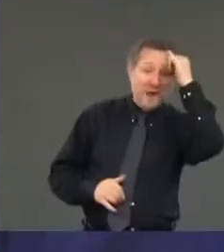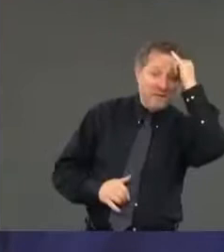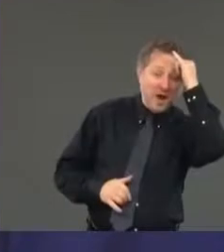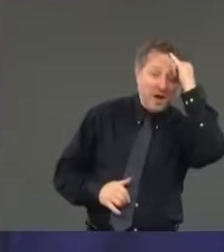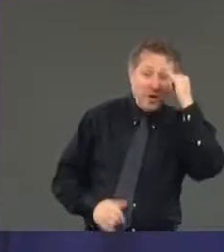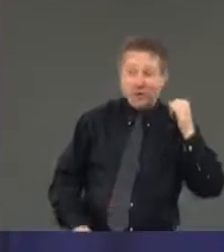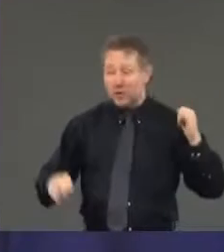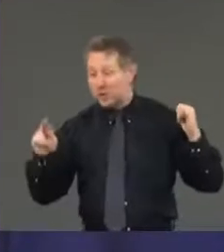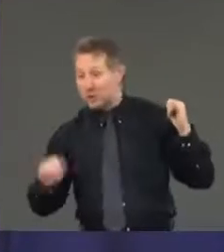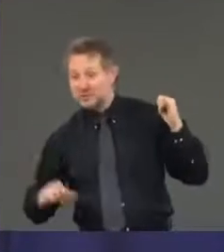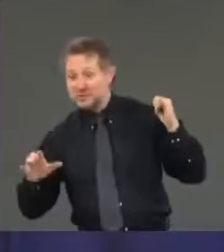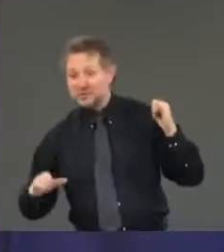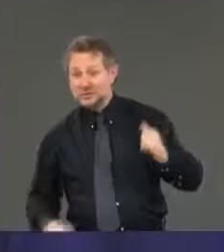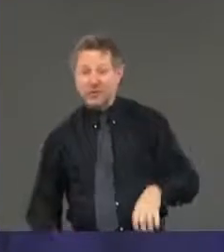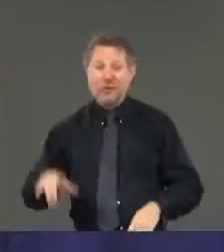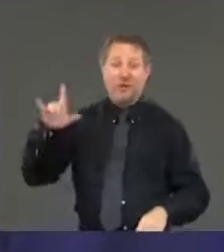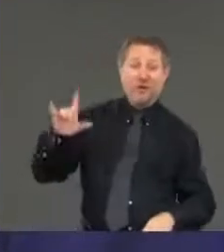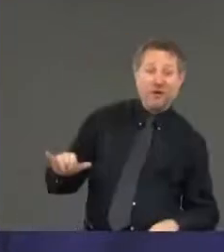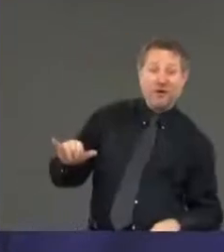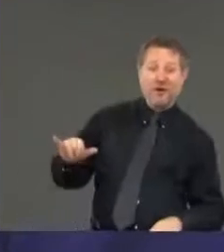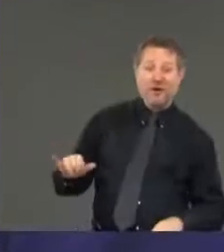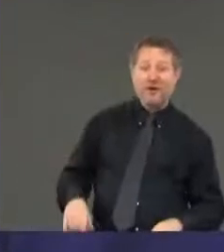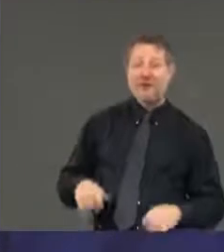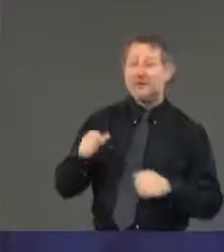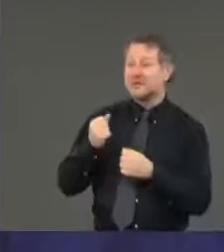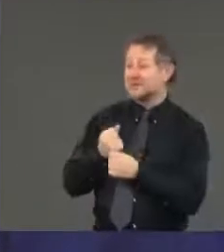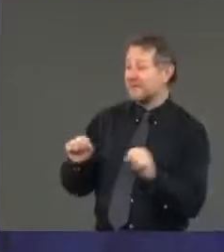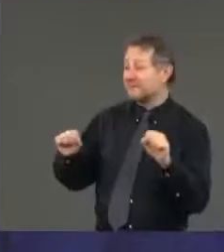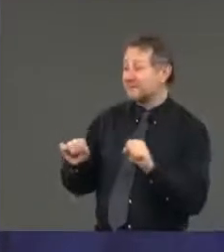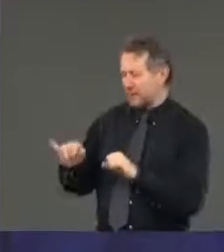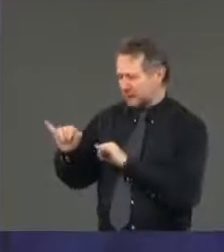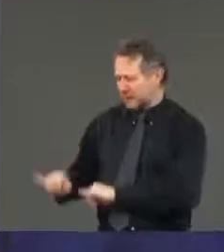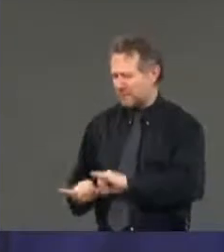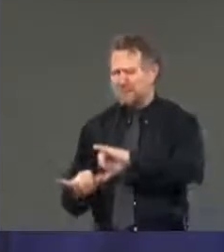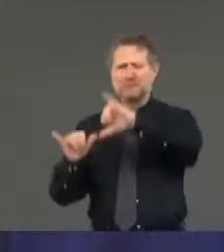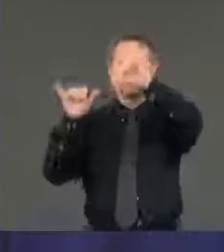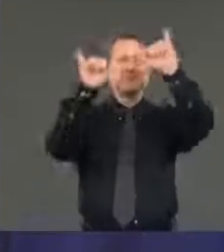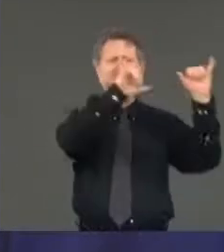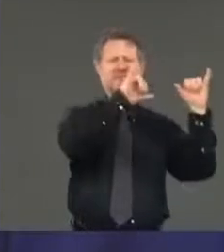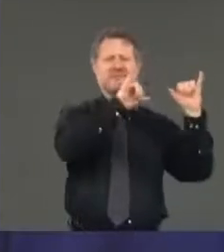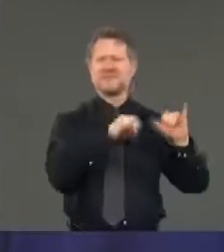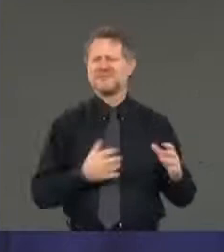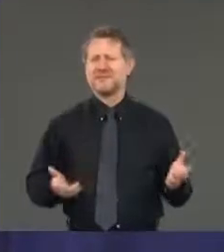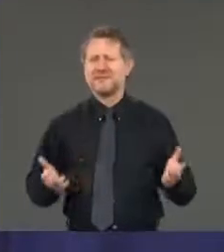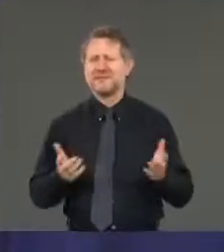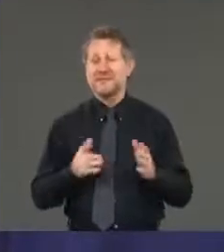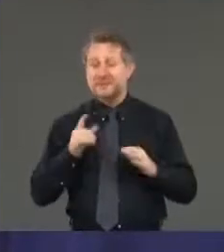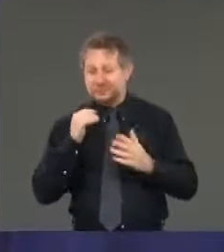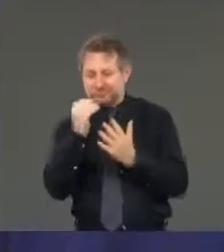Suffolk. So those criteria don't change.